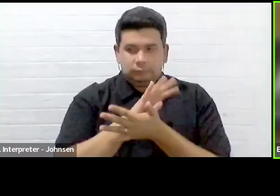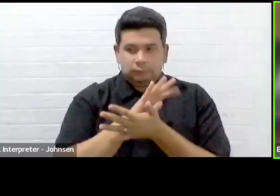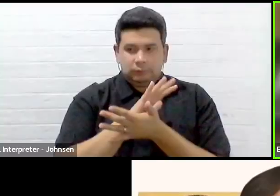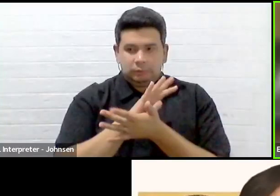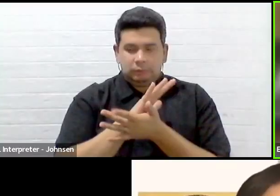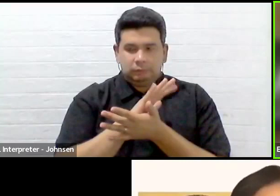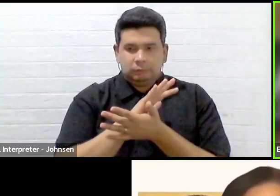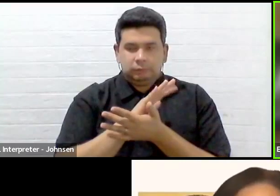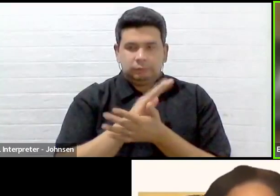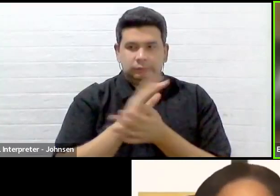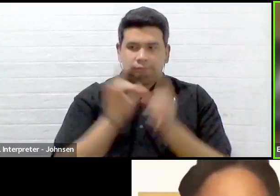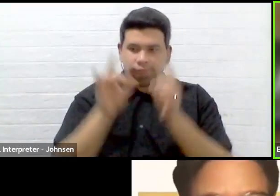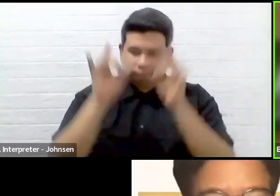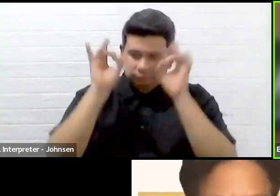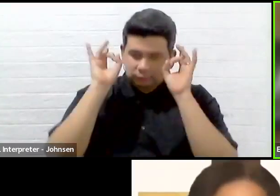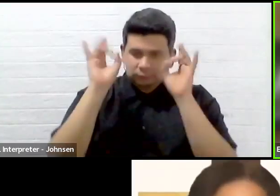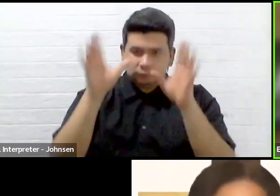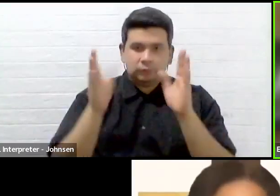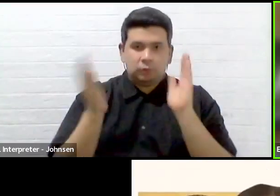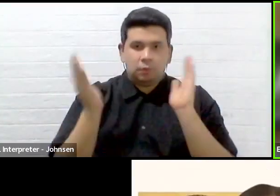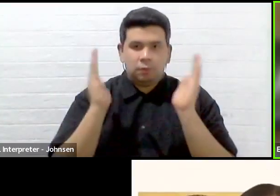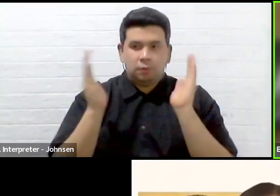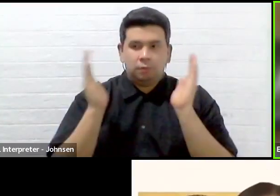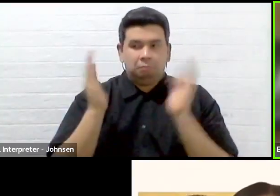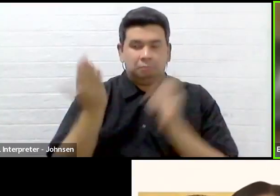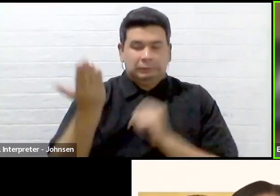do you believe in the phrase history repeats itself?